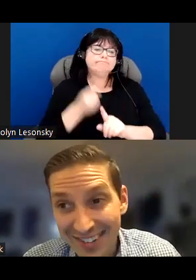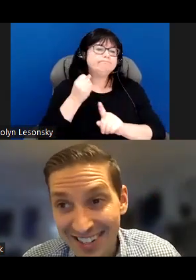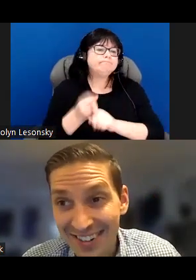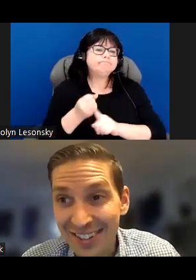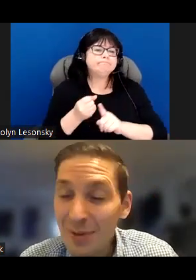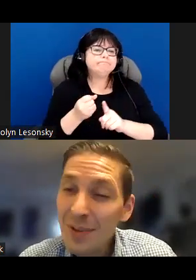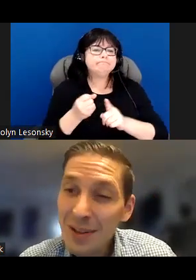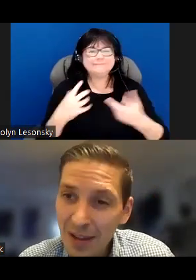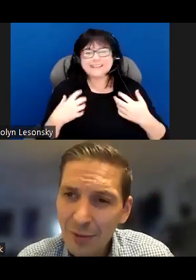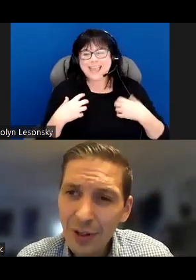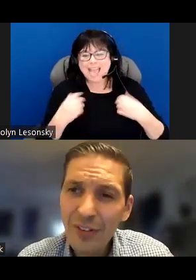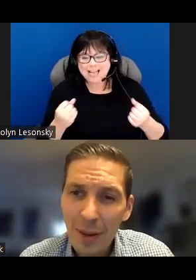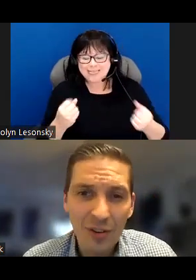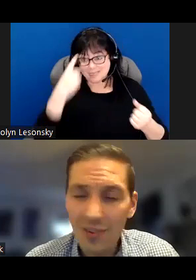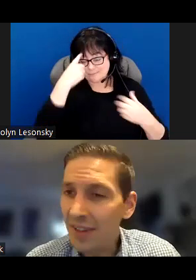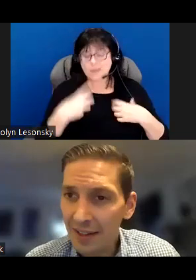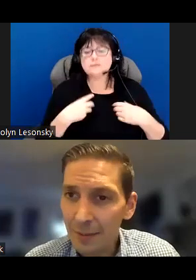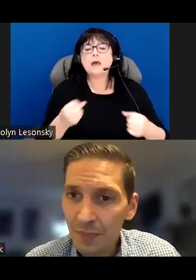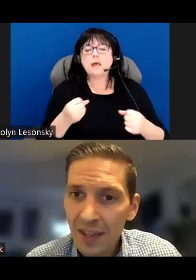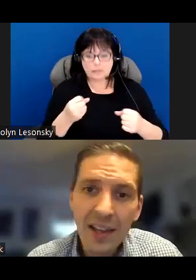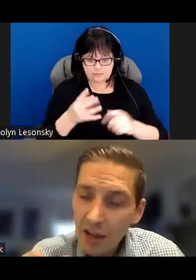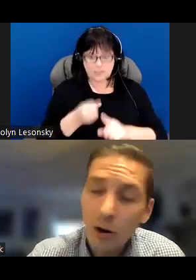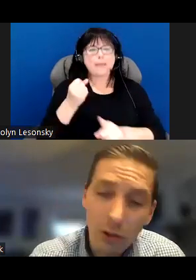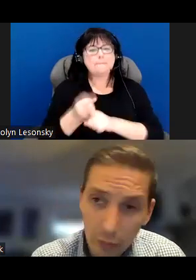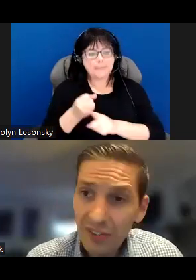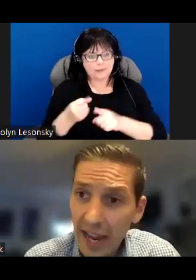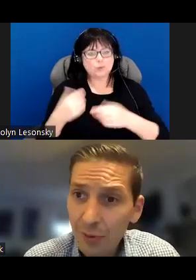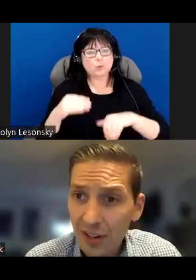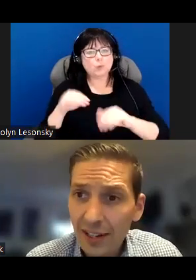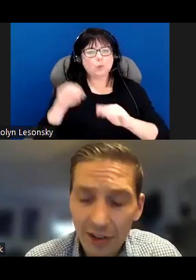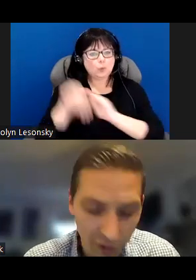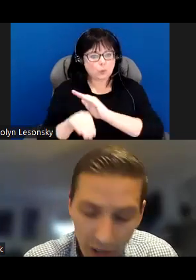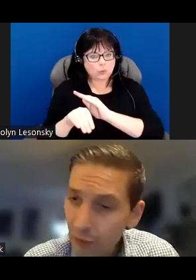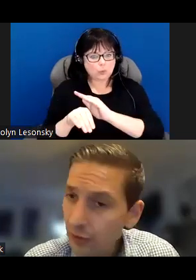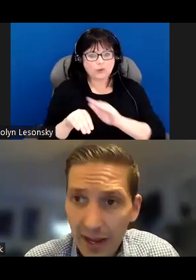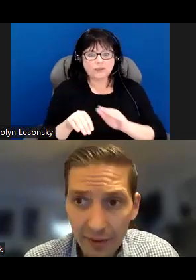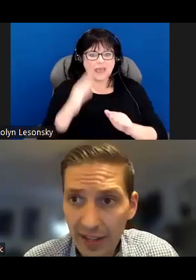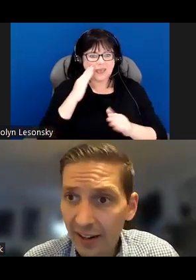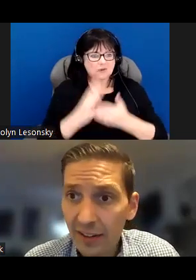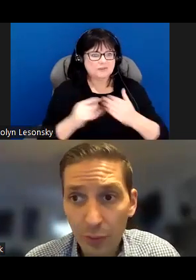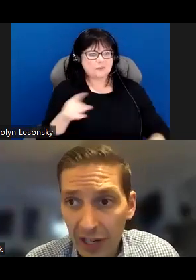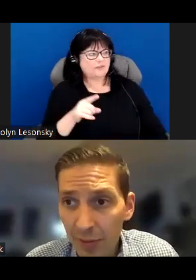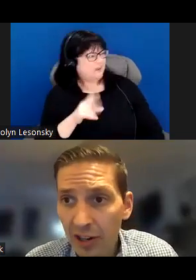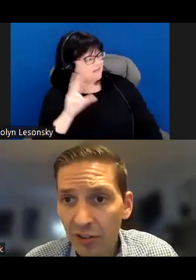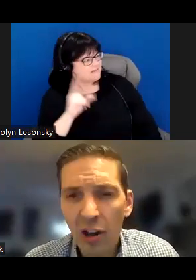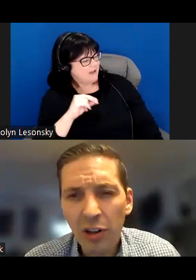lose audience with that one, but being mindful of how much I'm intaking. Our low-risk cannabis guidelines as well from Health Canada gives recommendations on